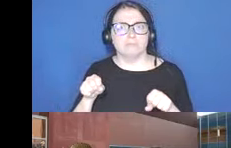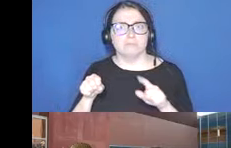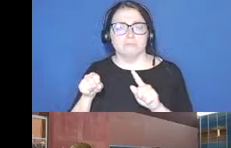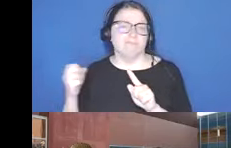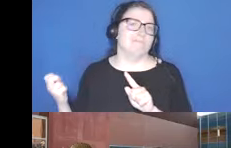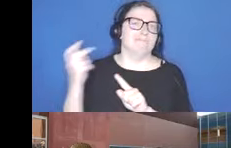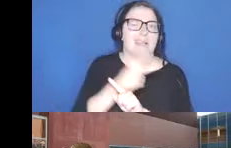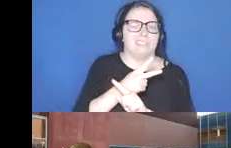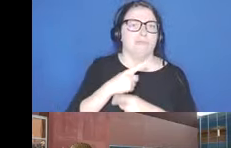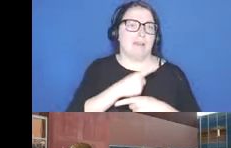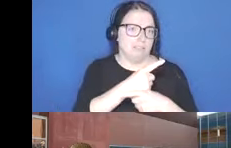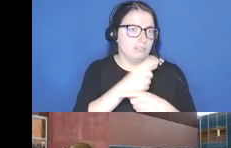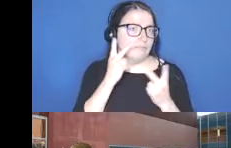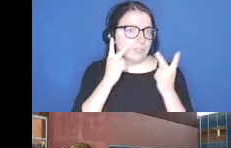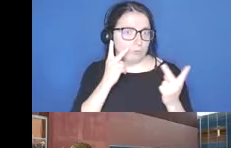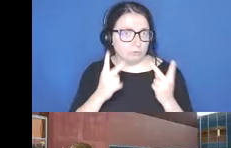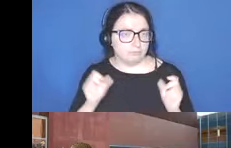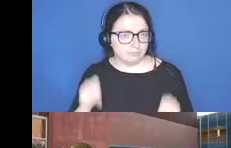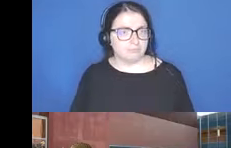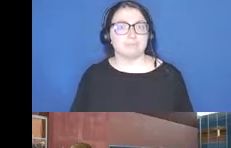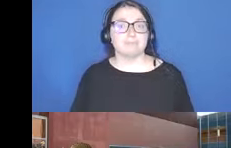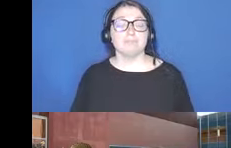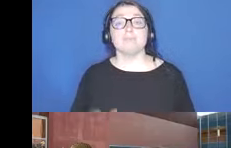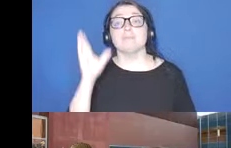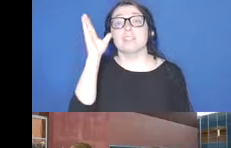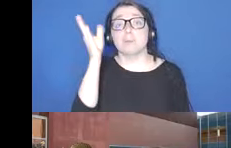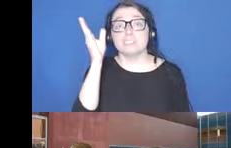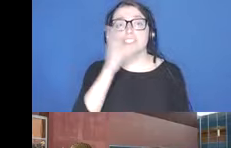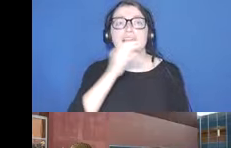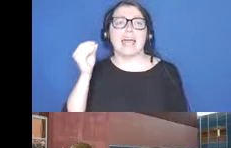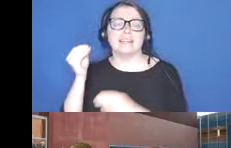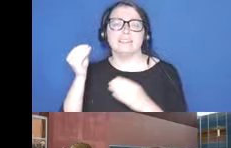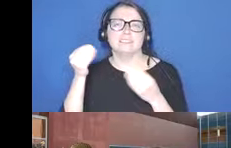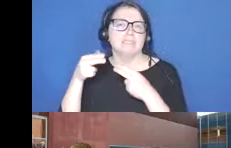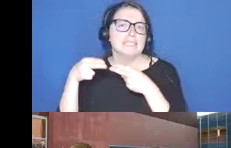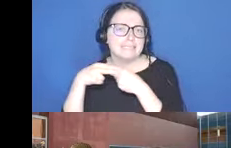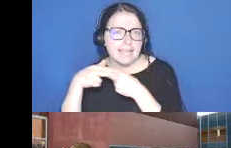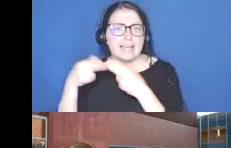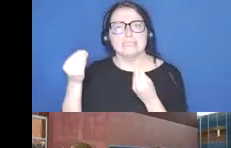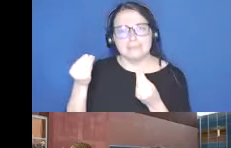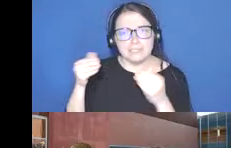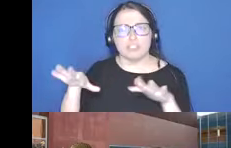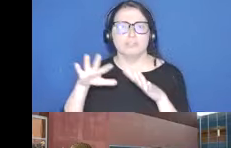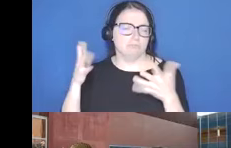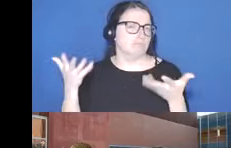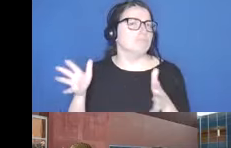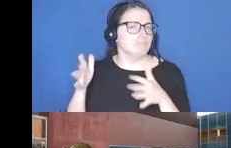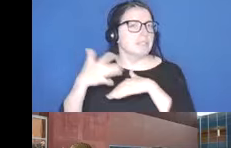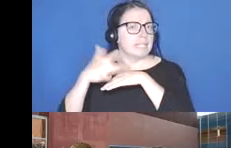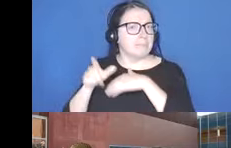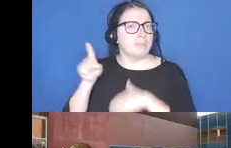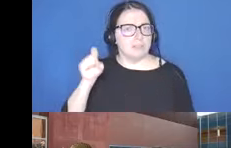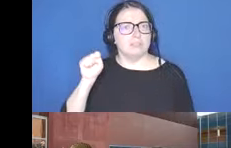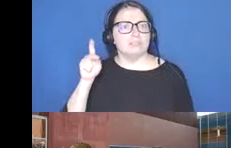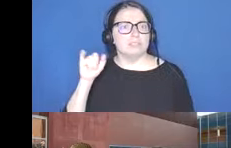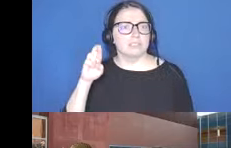view. Presentations and materials are available on the Skirboll website, and the link is right on